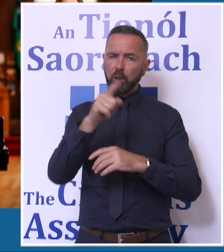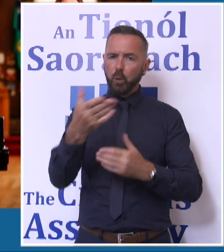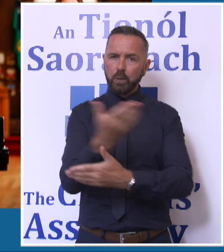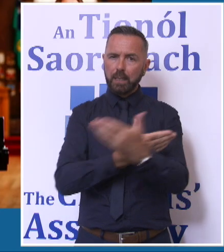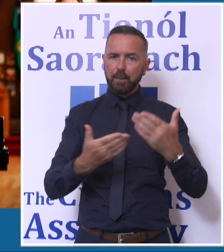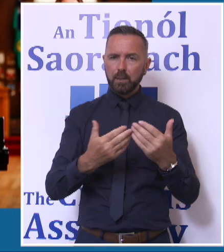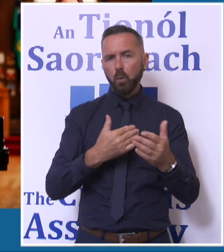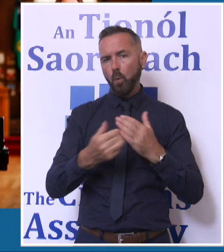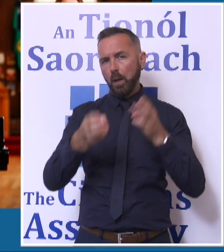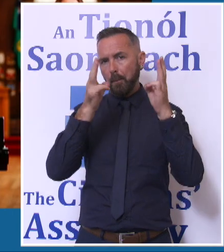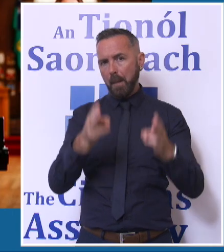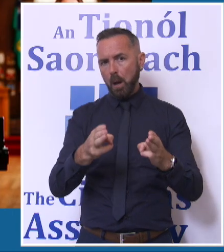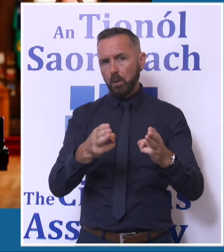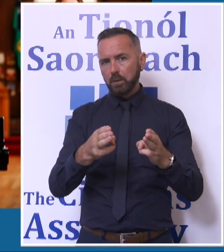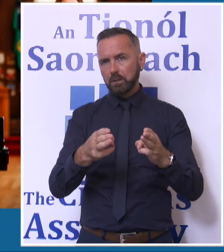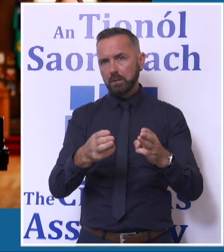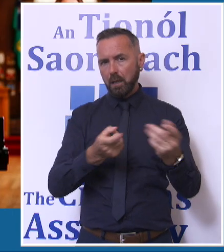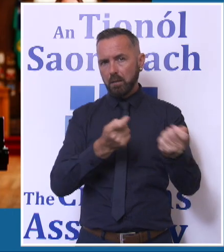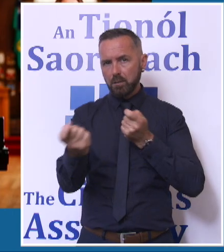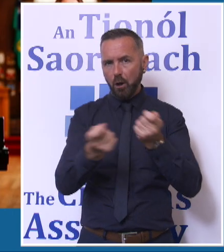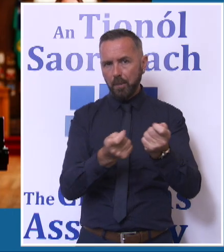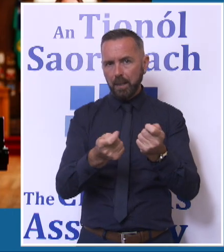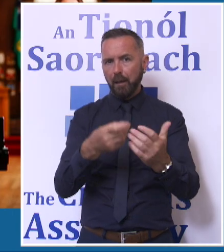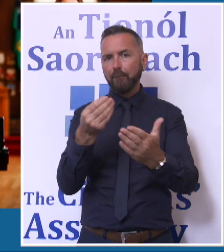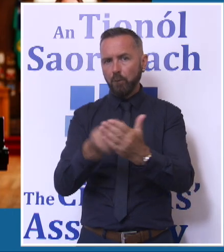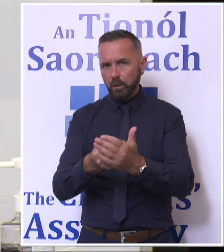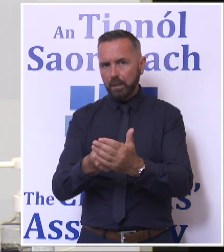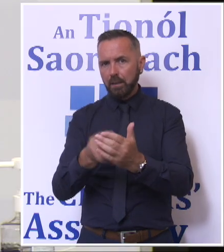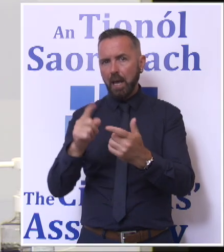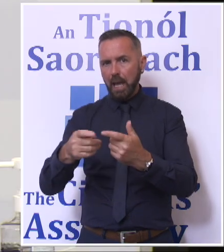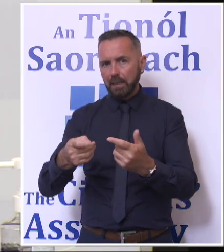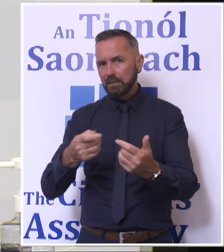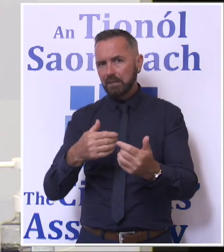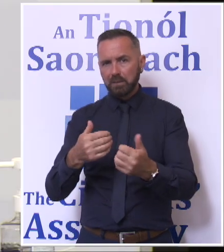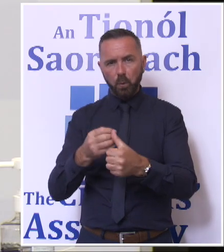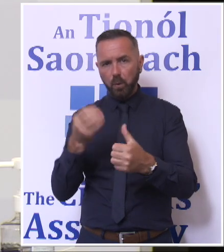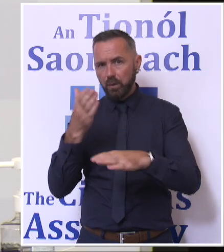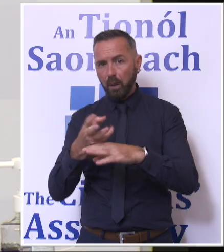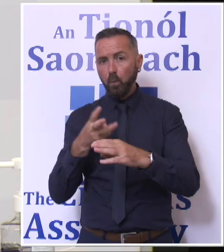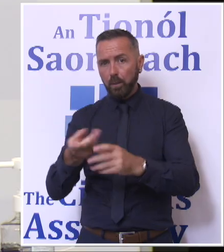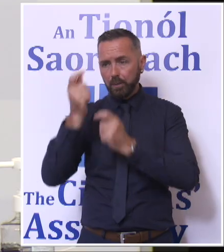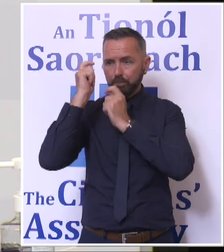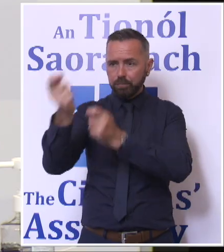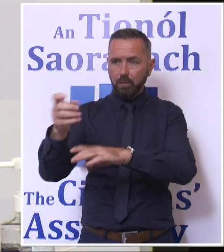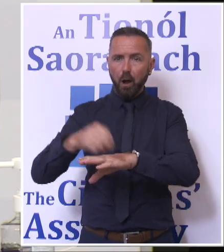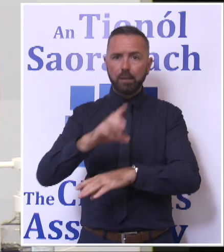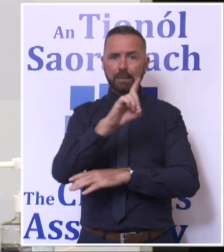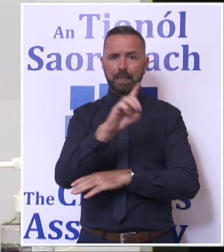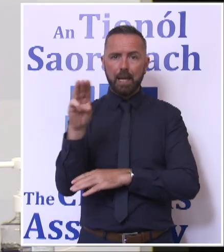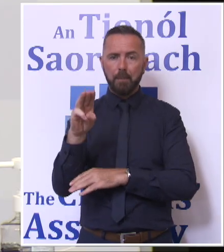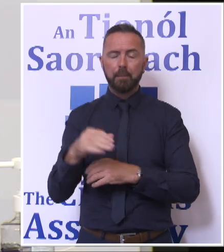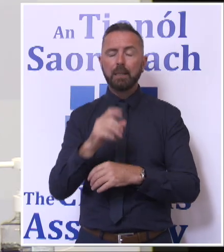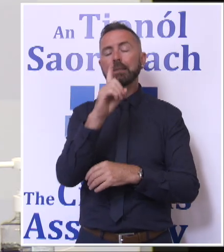powers, autonomy, funding or fundraising capacity will be assigned to the DEM? How will they interact